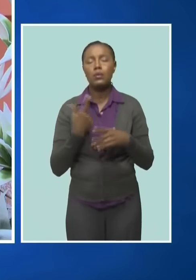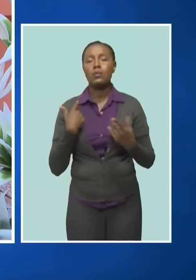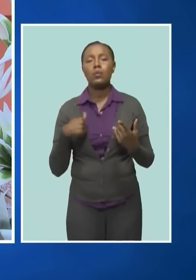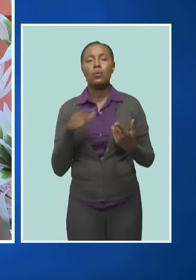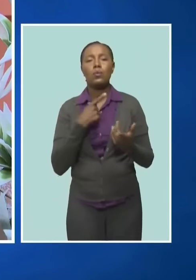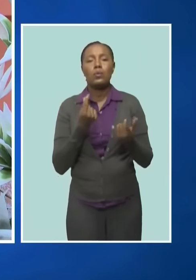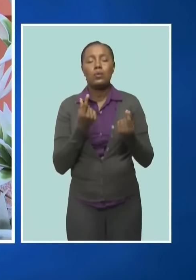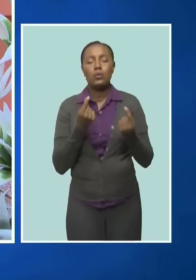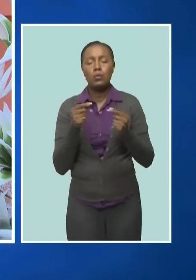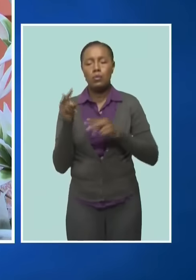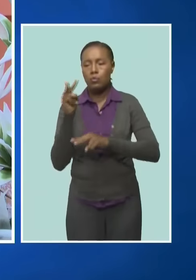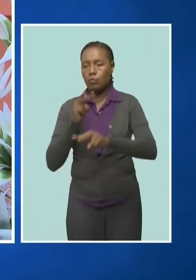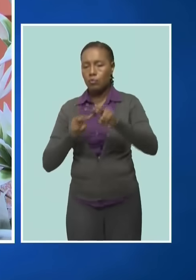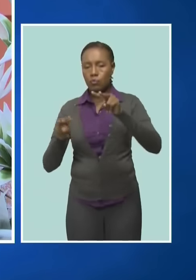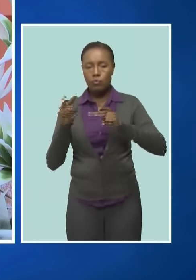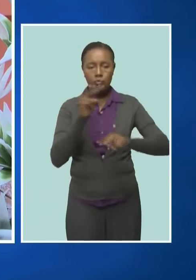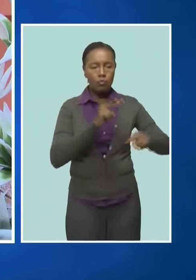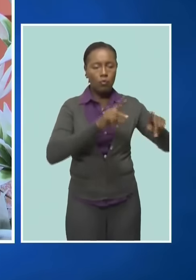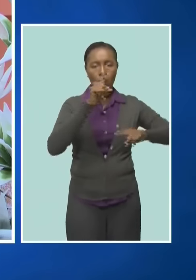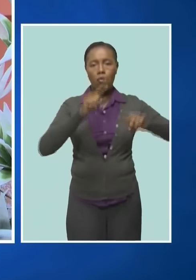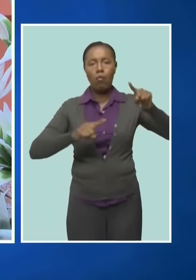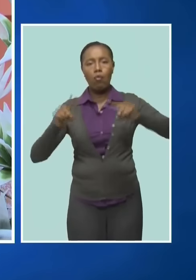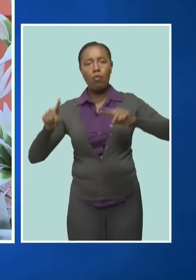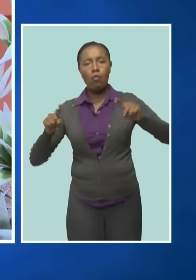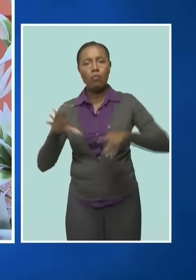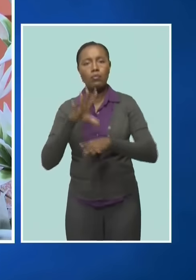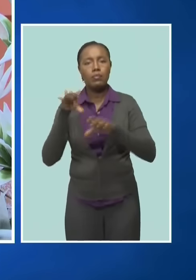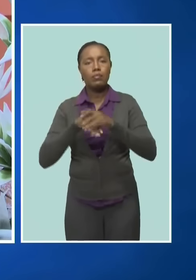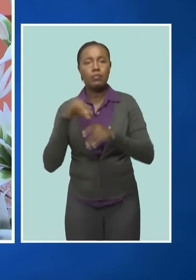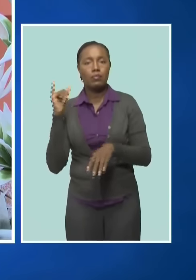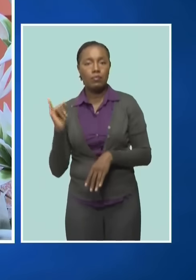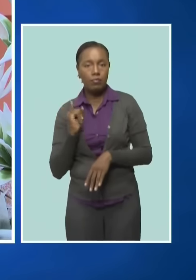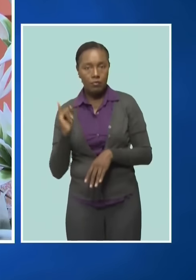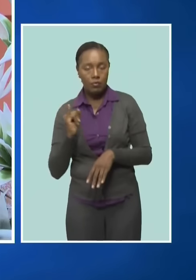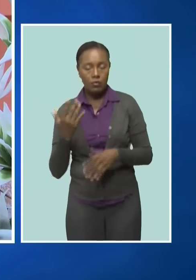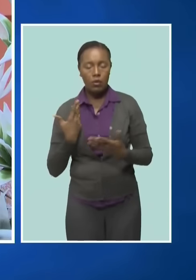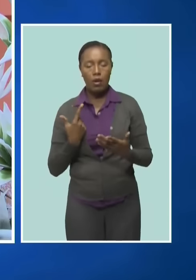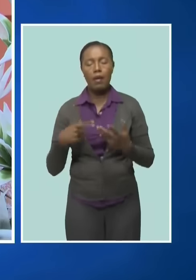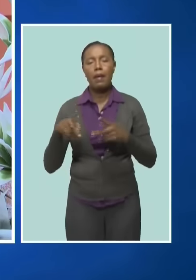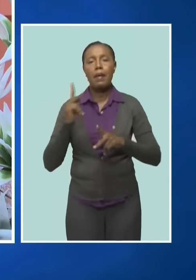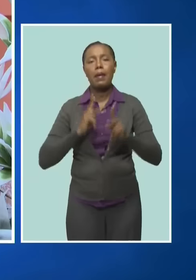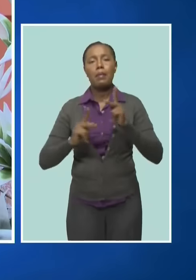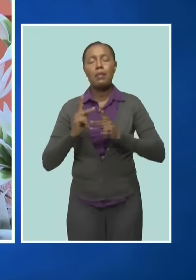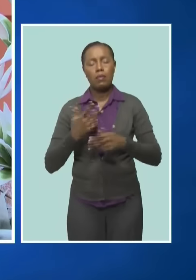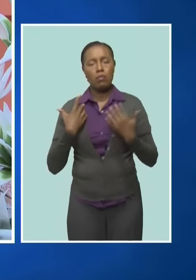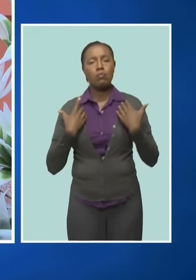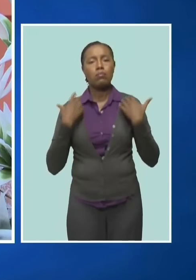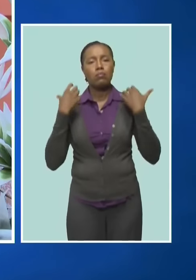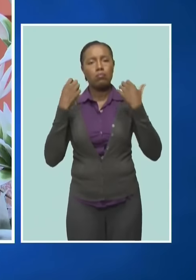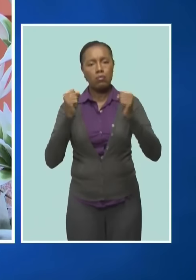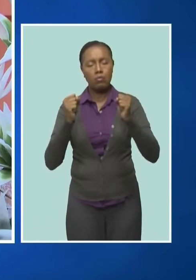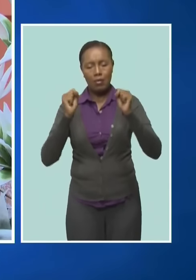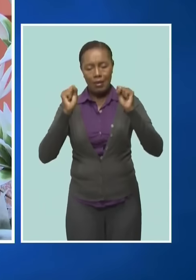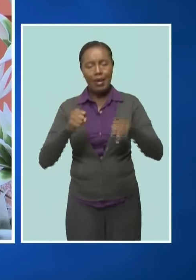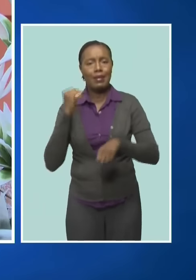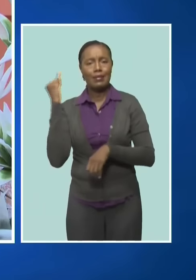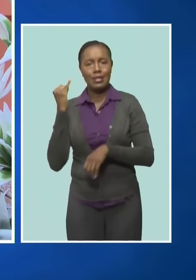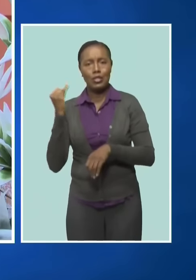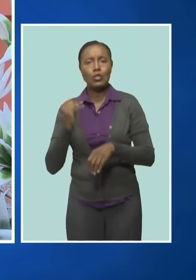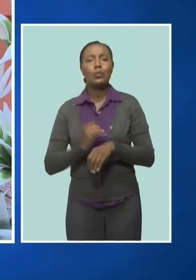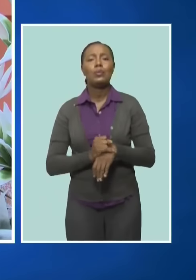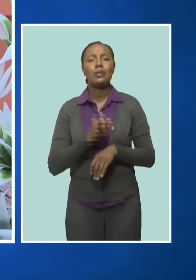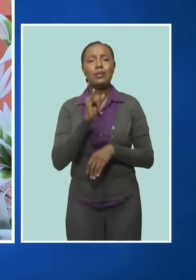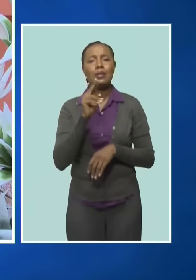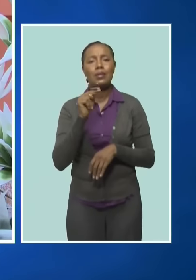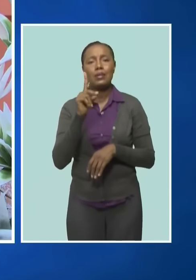is looking at all of these areas to reignite the industry and have people remain confident that the insurance industry